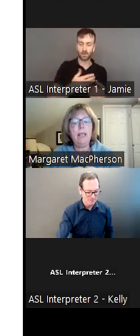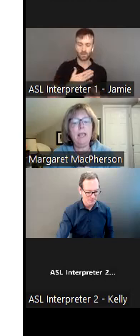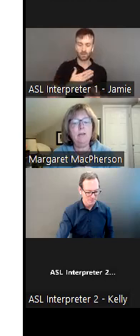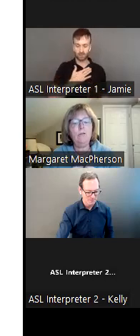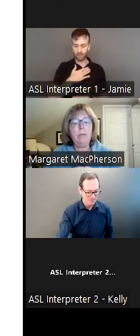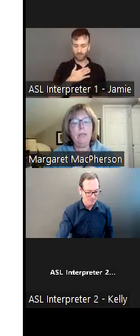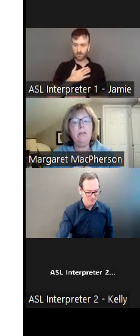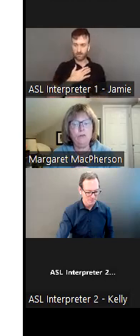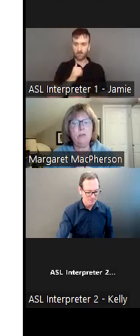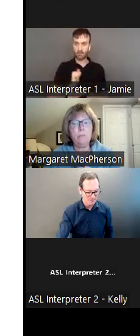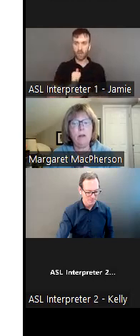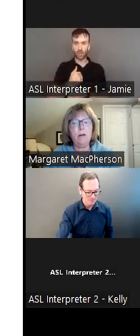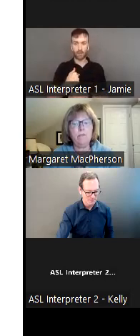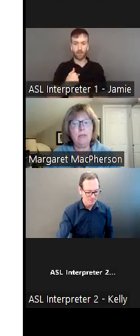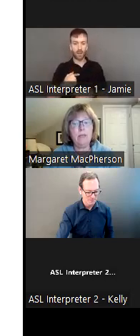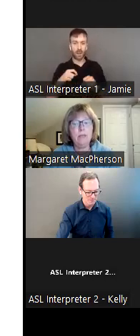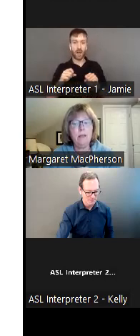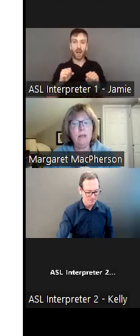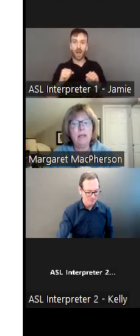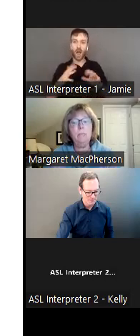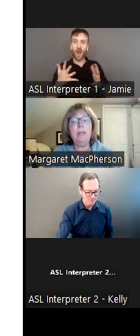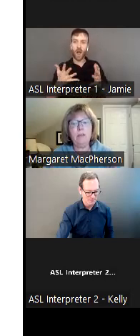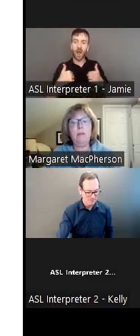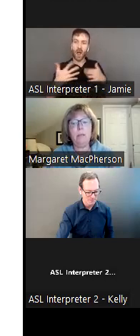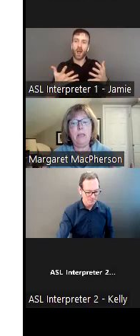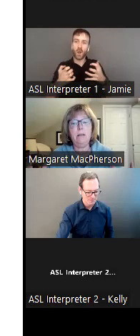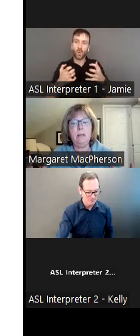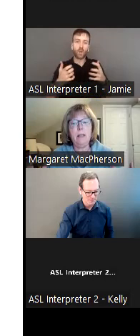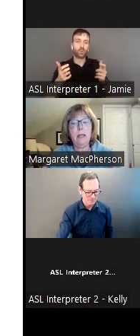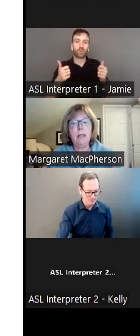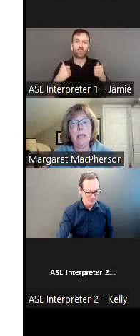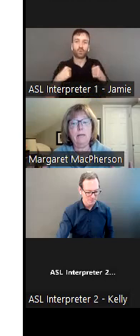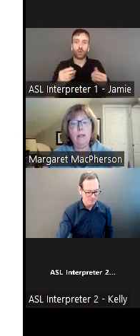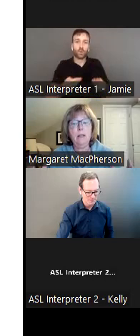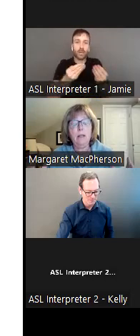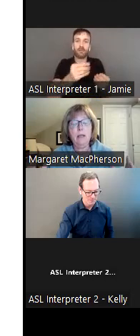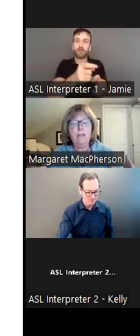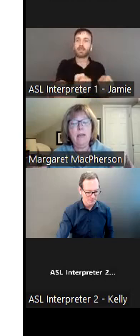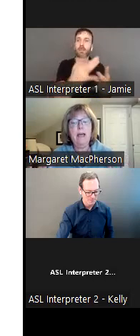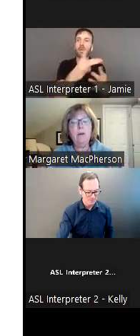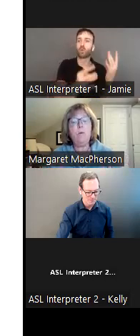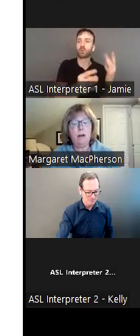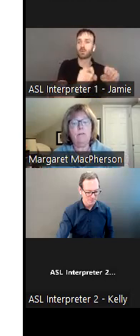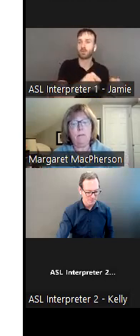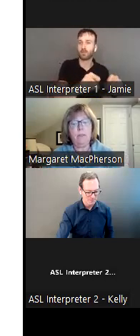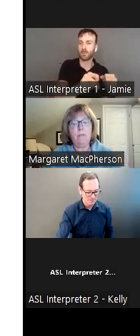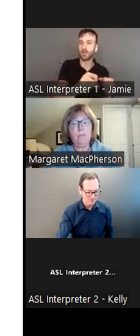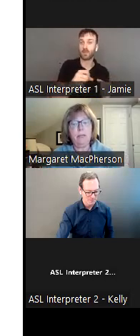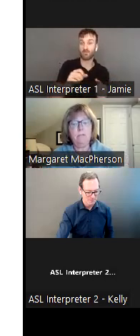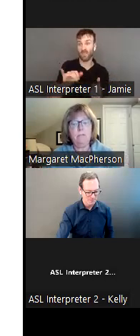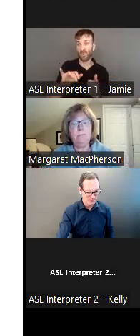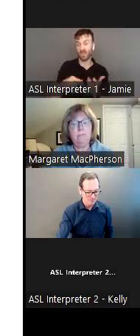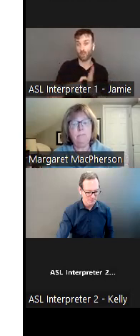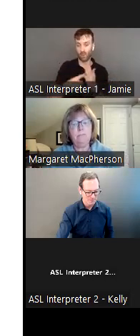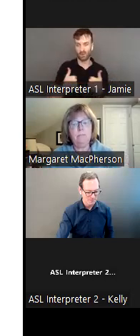what I can to make his choice biography as big as it can be. And that requires something of